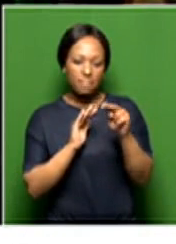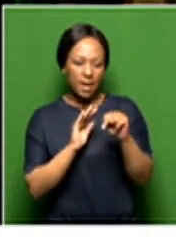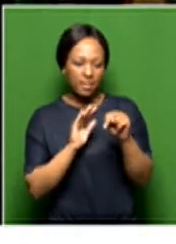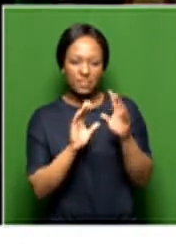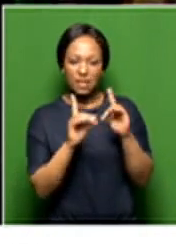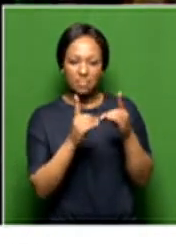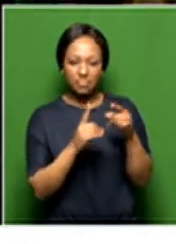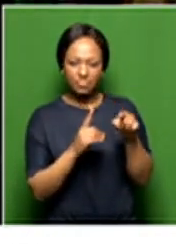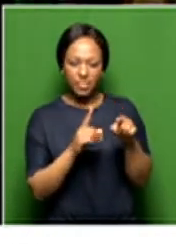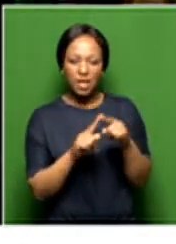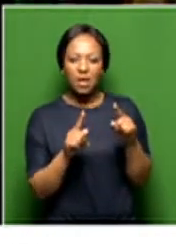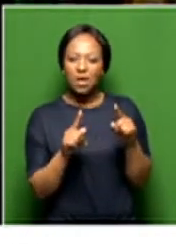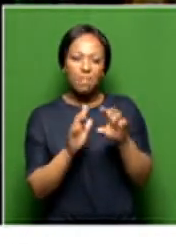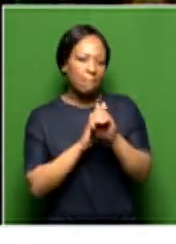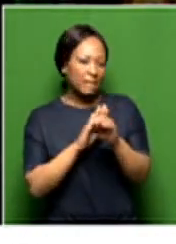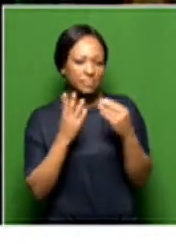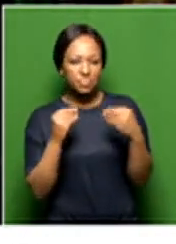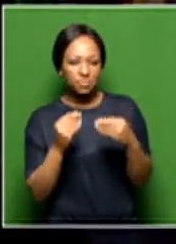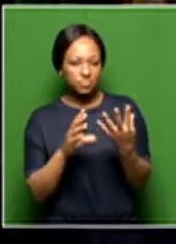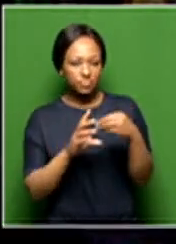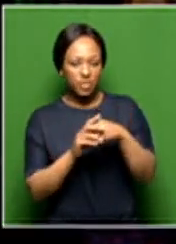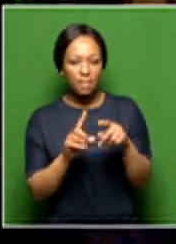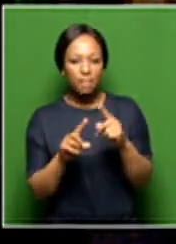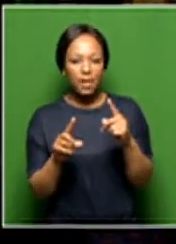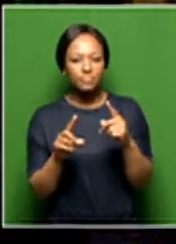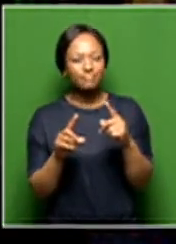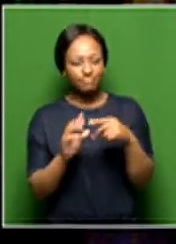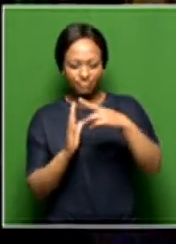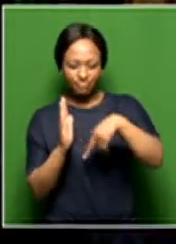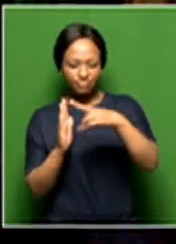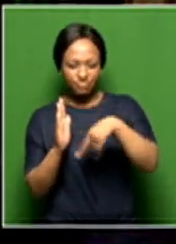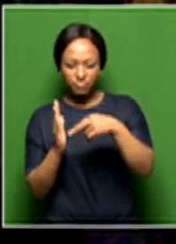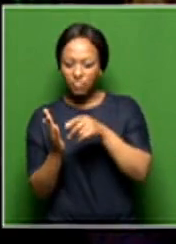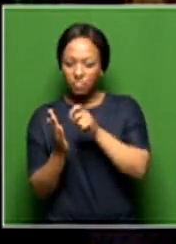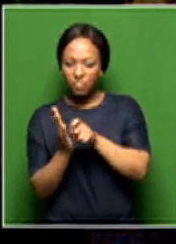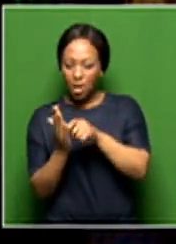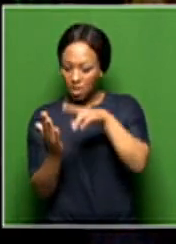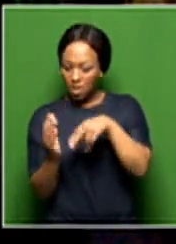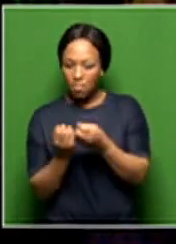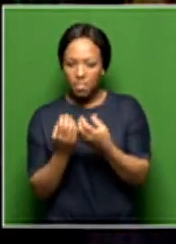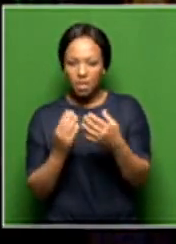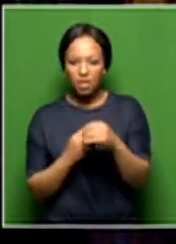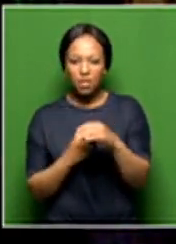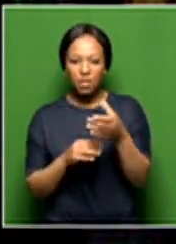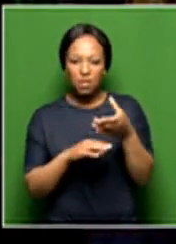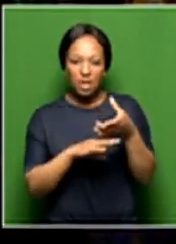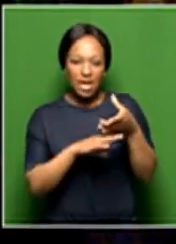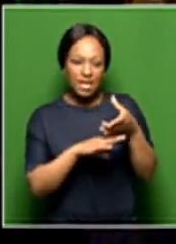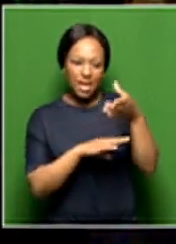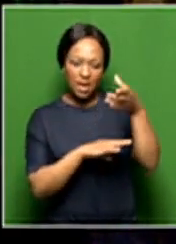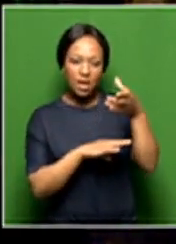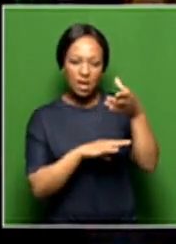not purely marketing. A lot of literature that's out there will support the fact that cans are 100%